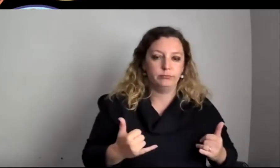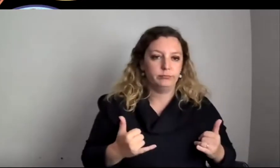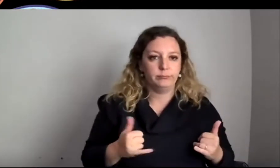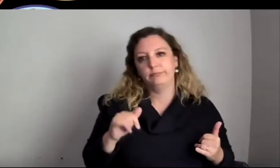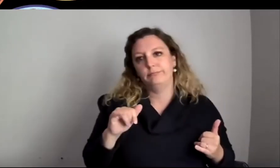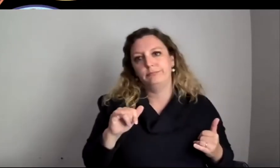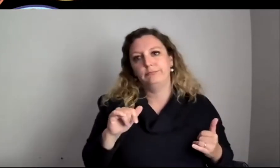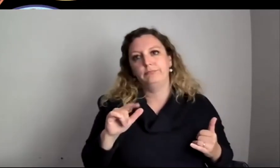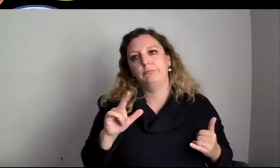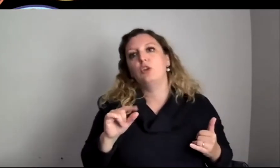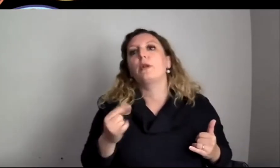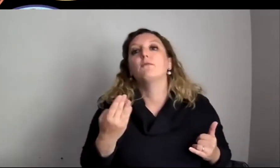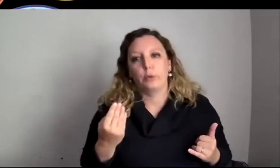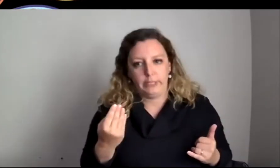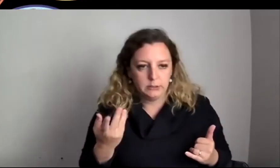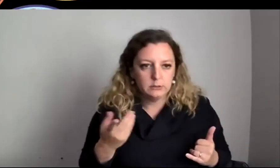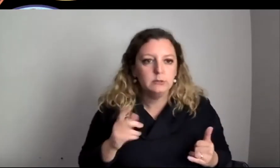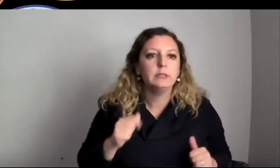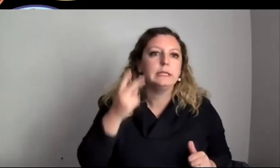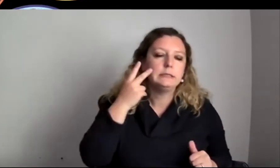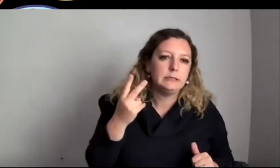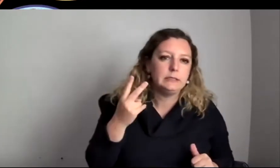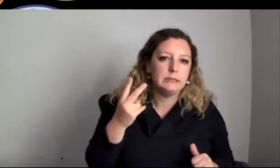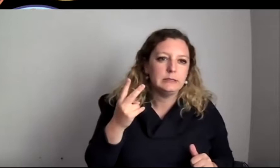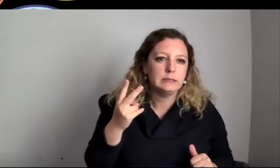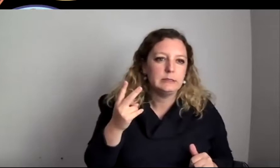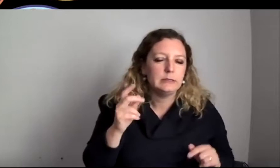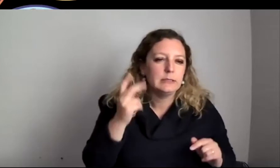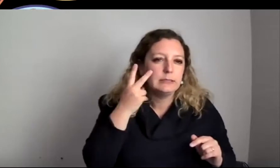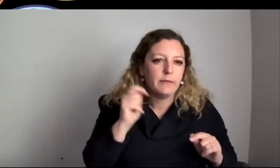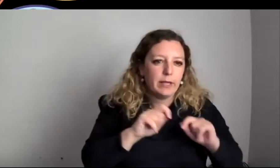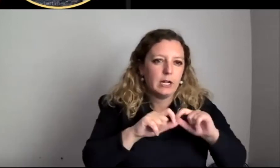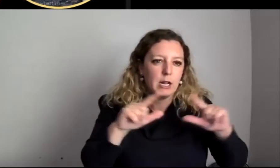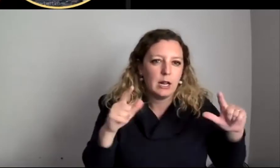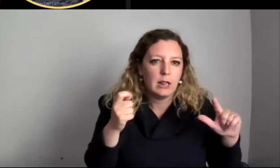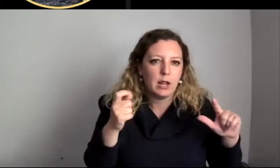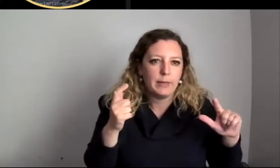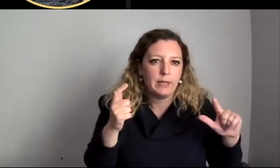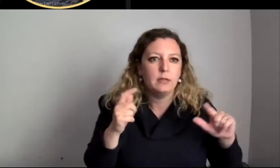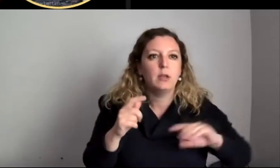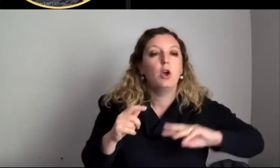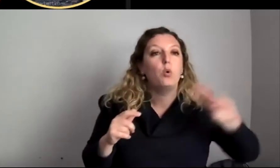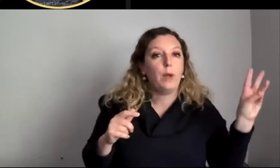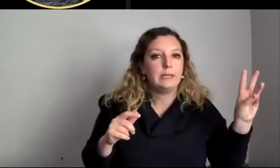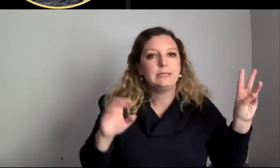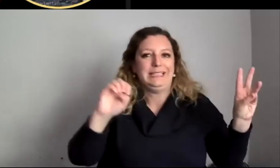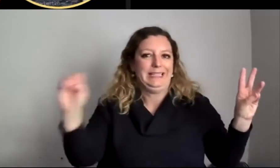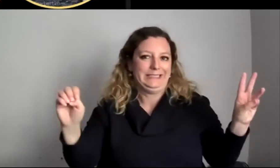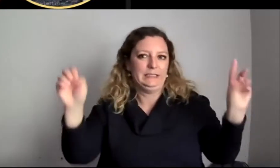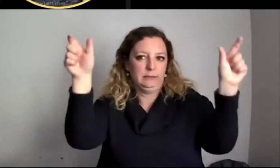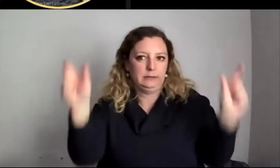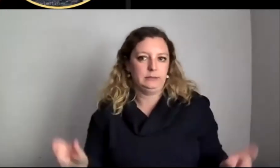being 2014. And you can see this both, let me just scooch this up a tiny bit, on the west coast and in the east coast